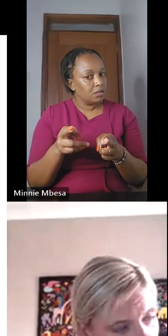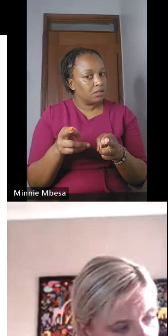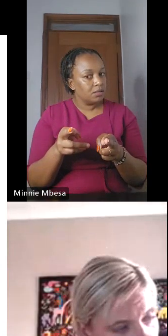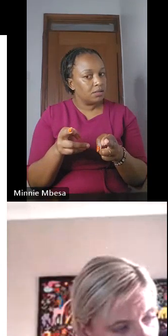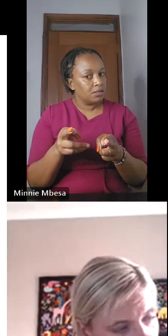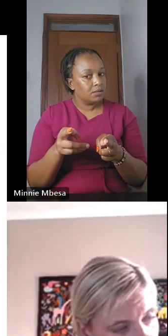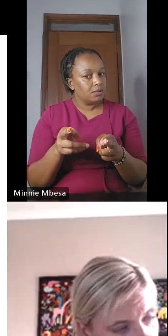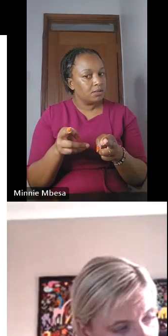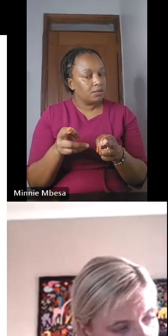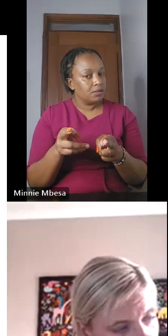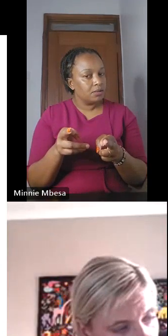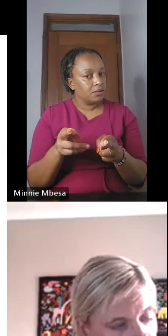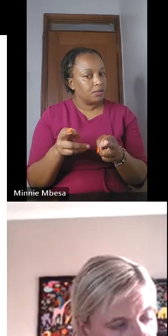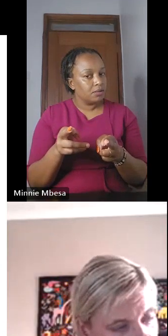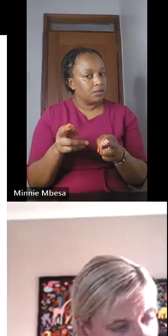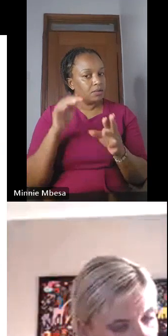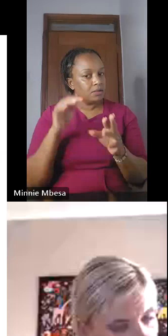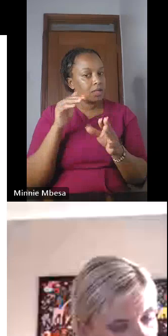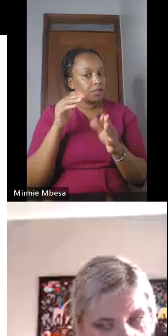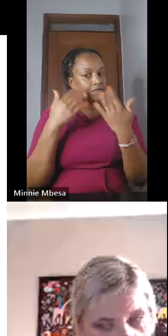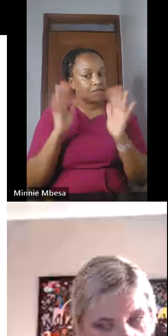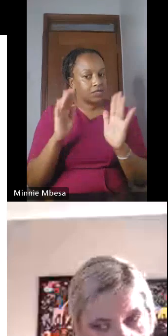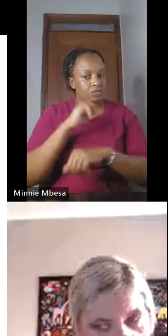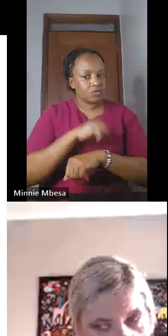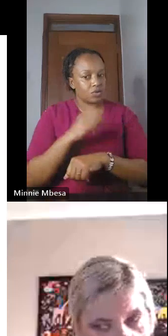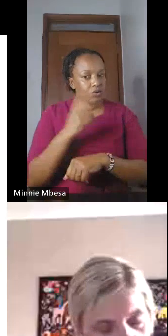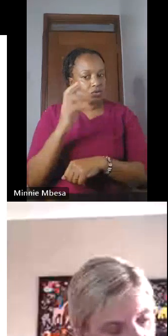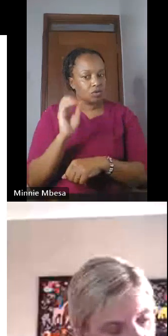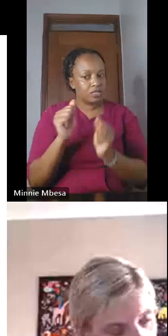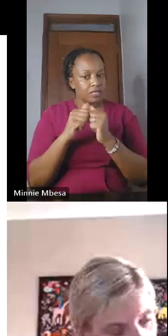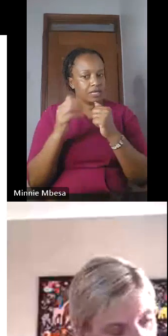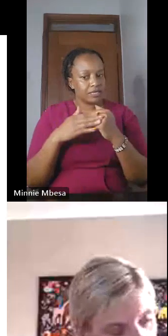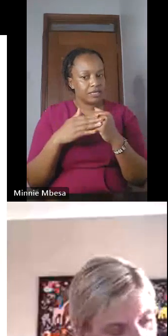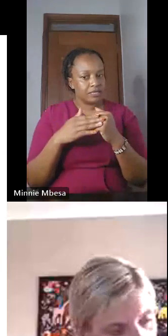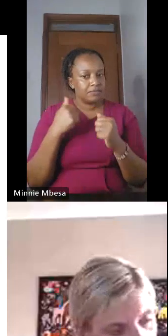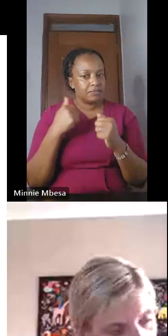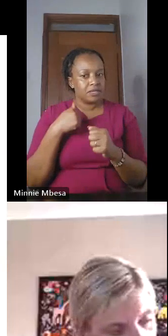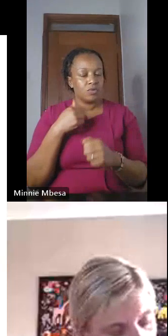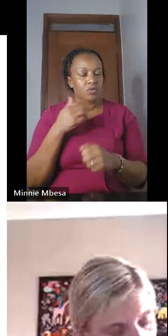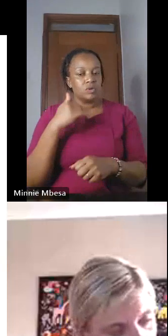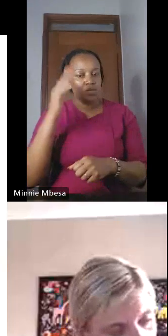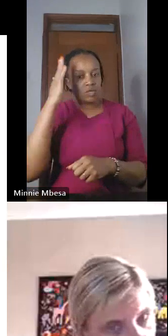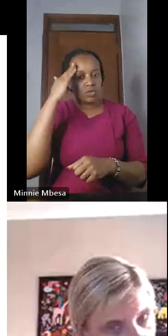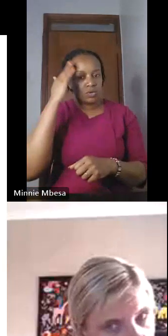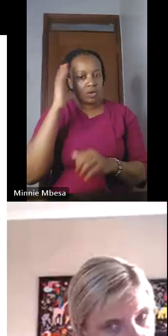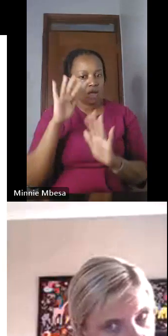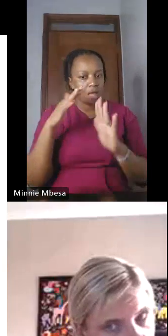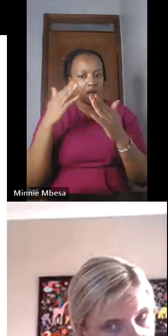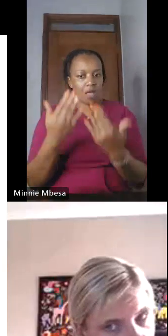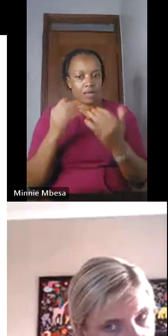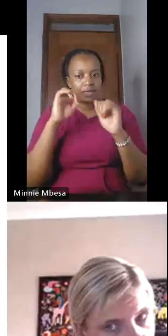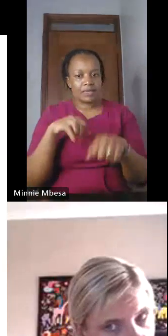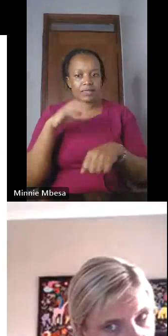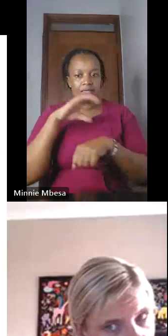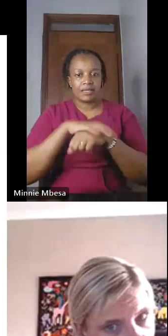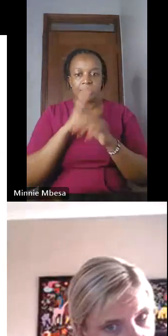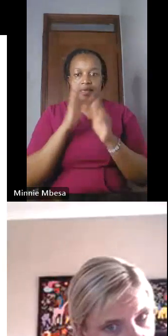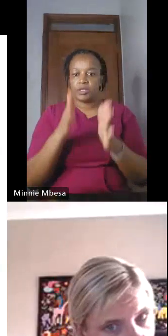2000, no, 2019, sorry. And I called back. yes. I wanted to find out if I will be able to get someone to do it for me. And it yield no